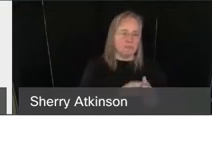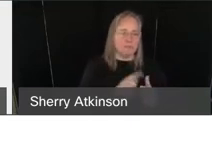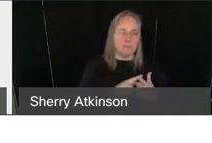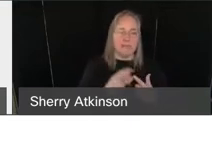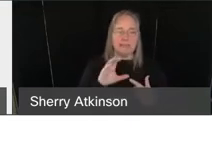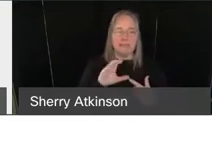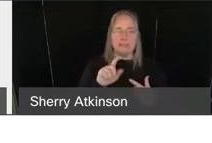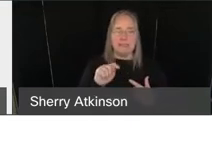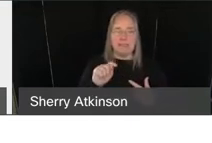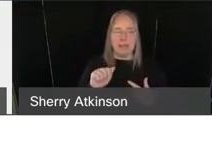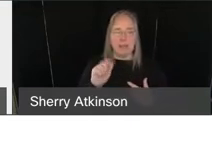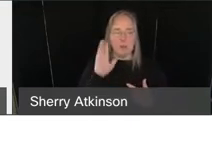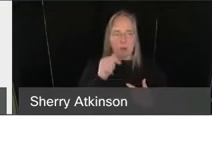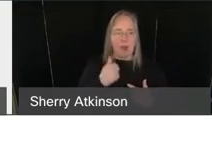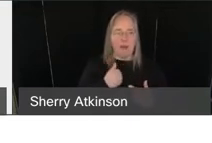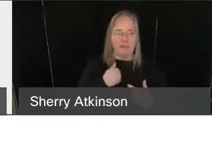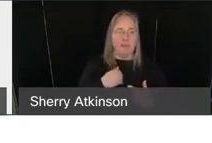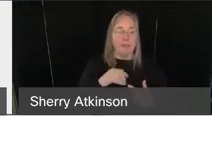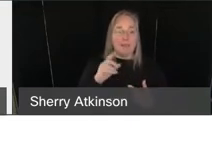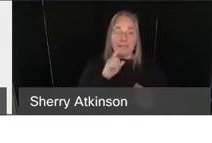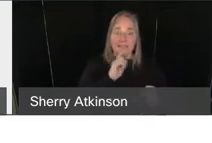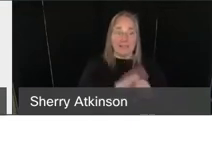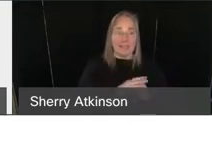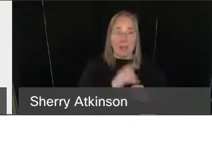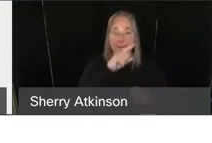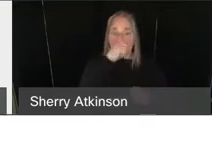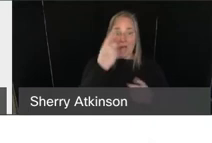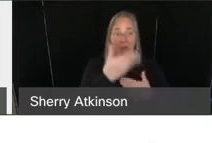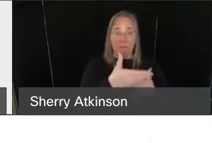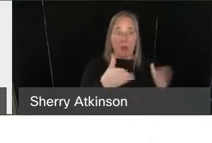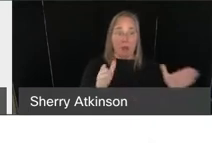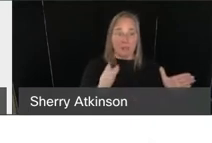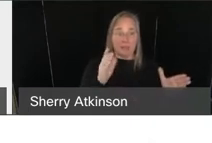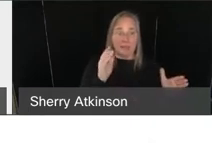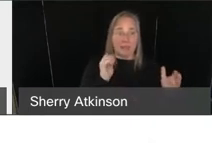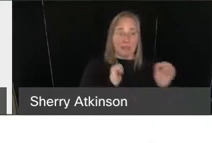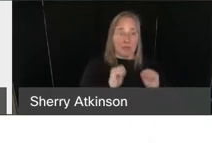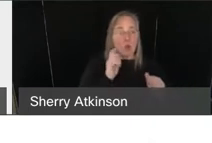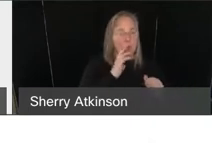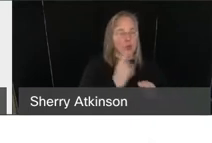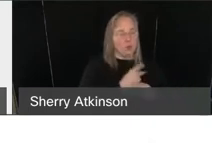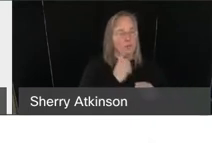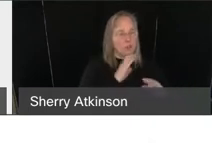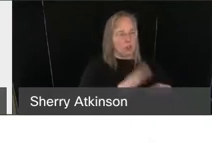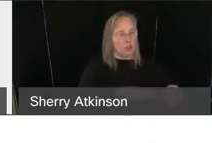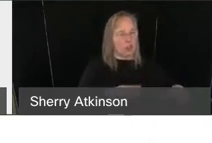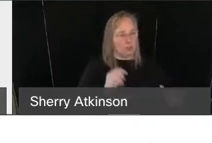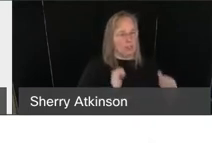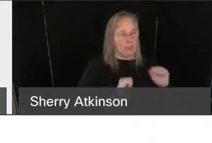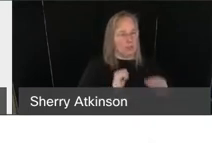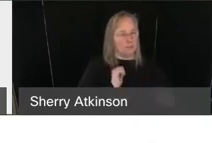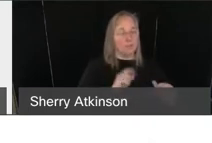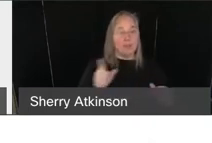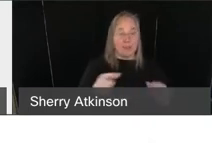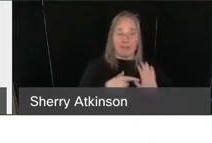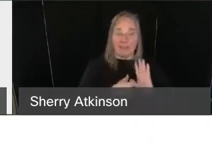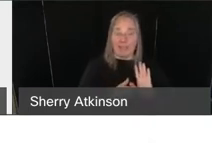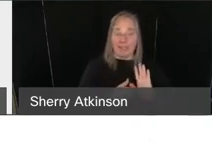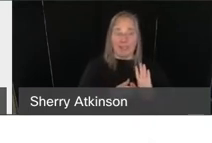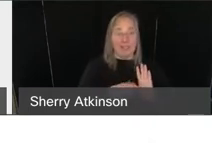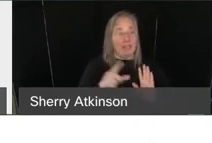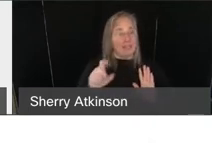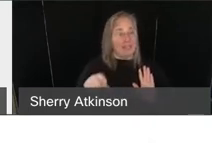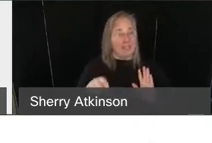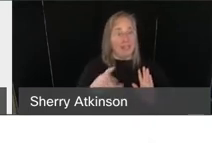dedicated black box theater, which it will use for its children's theater. They have indicated a need